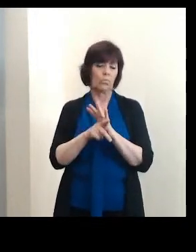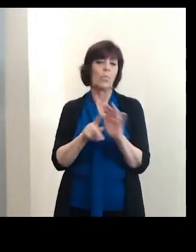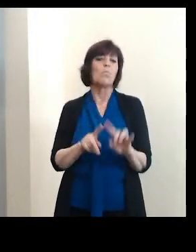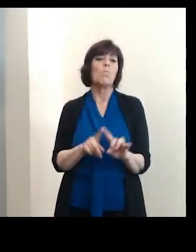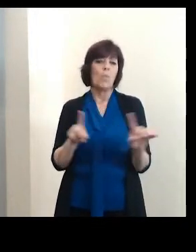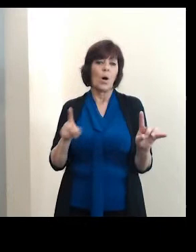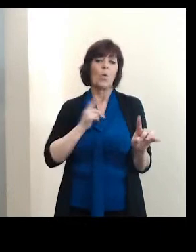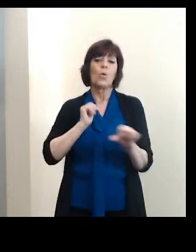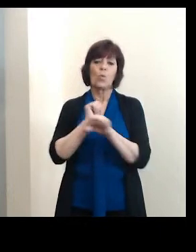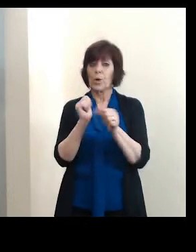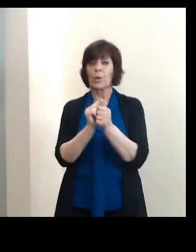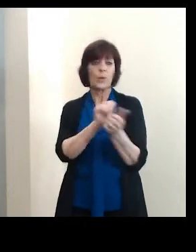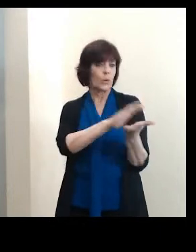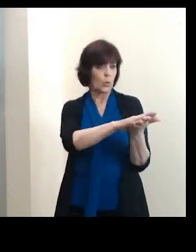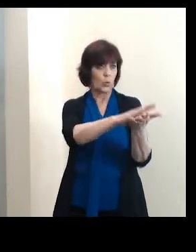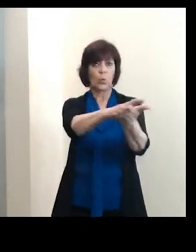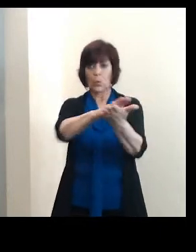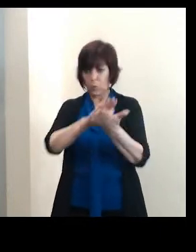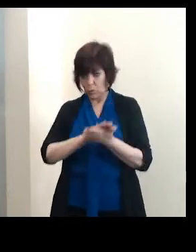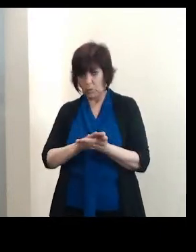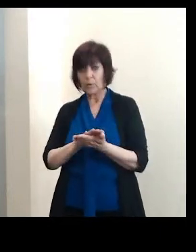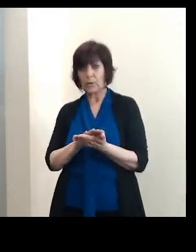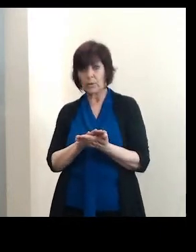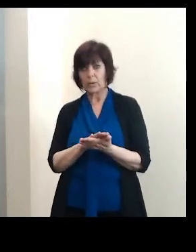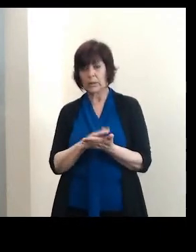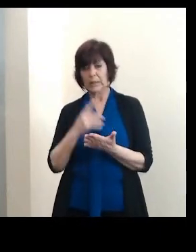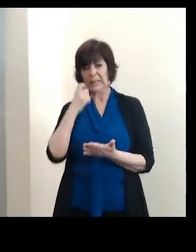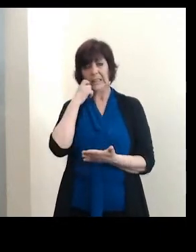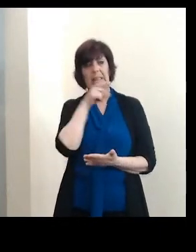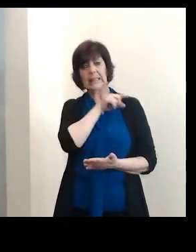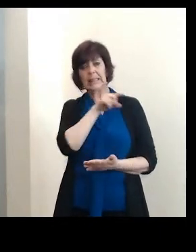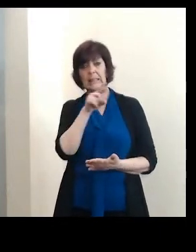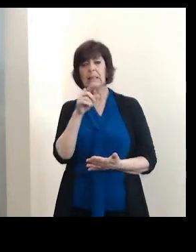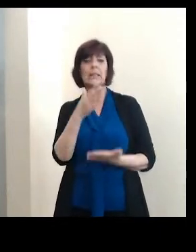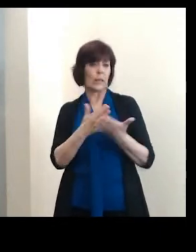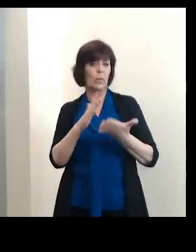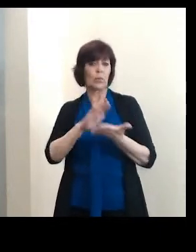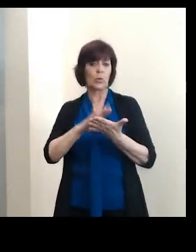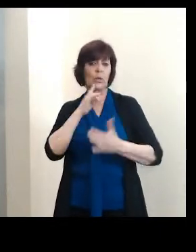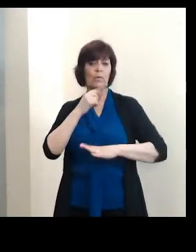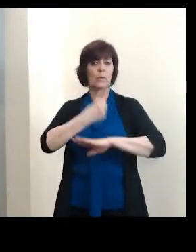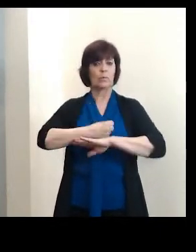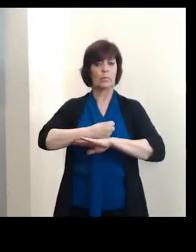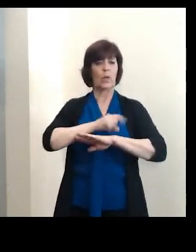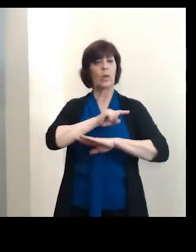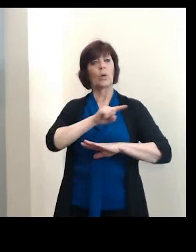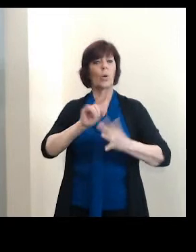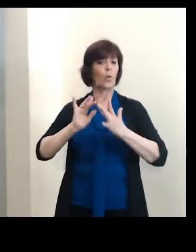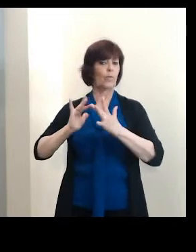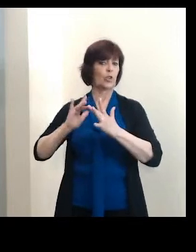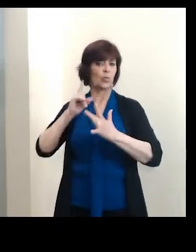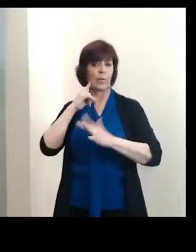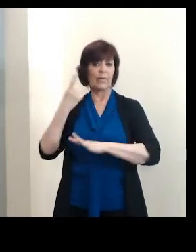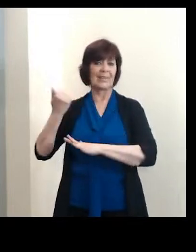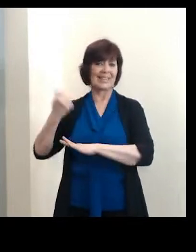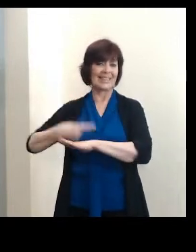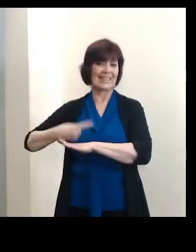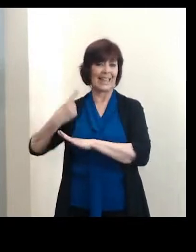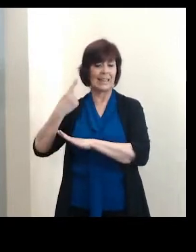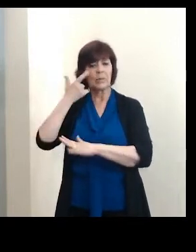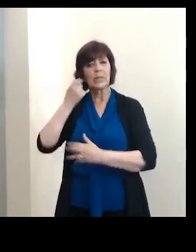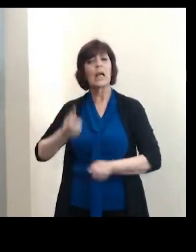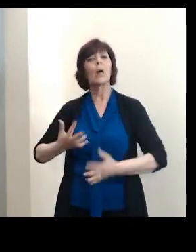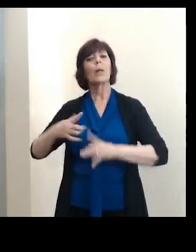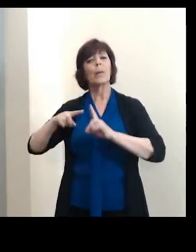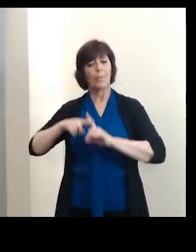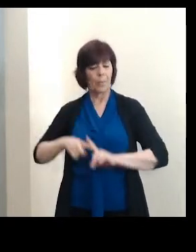certainly are working with schools, and in recent past there are schools that have actually shut down and gone to virtual for 10 days based on the number of new cases that